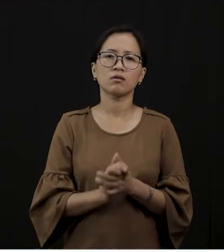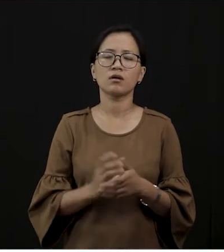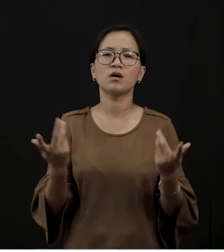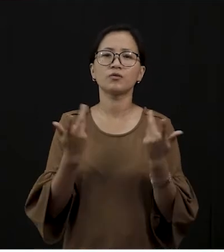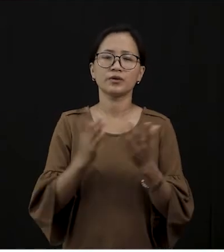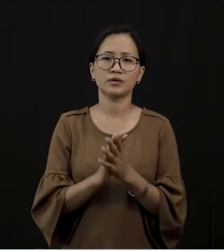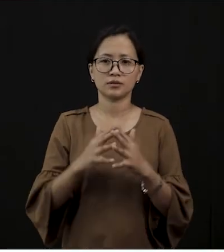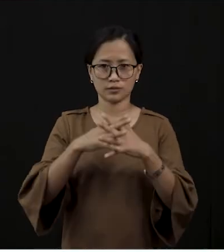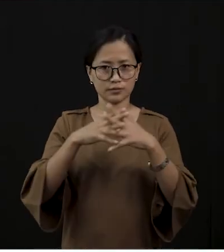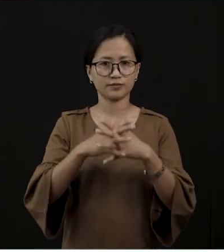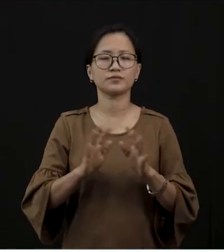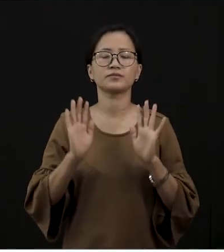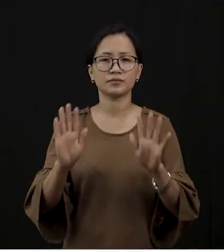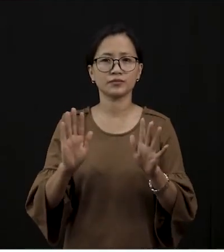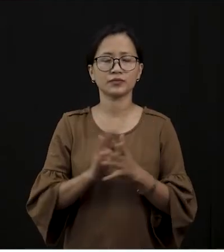Wednesdays?